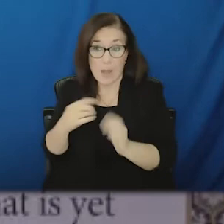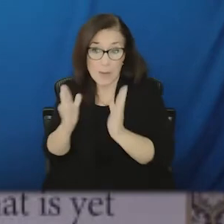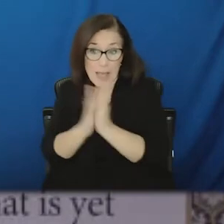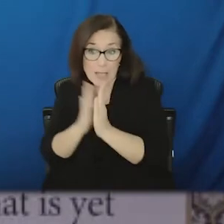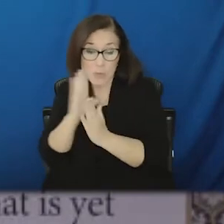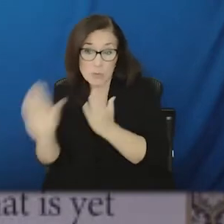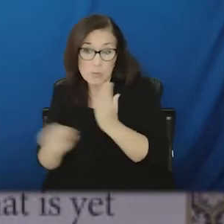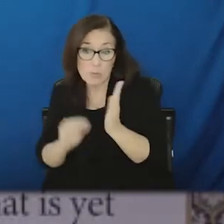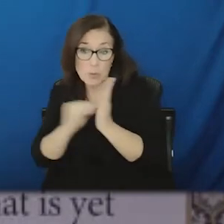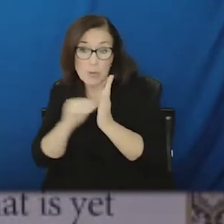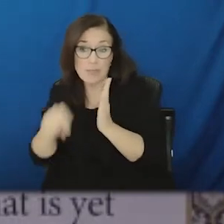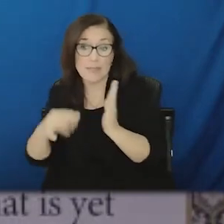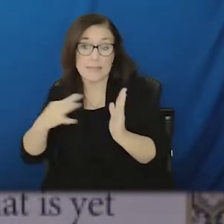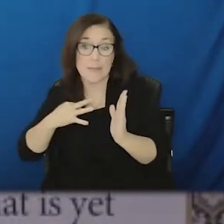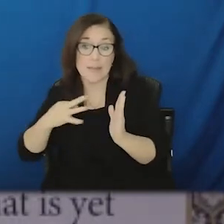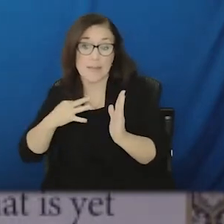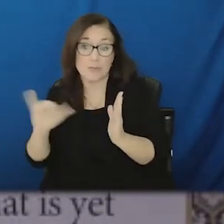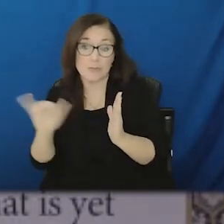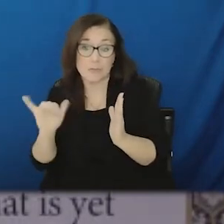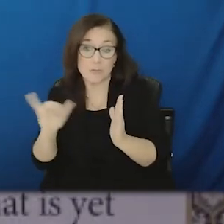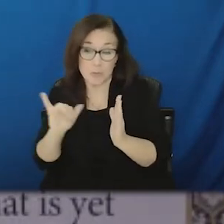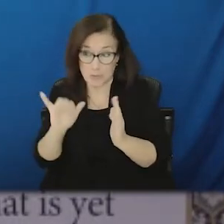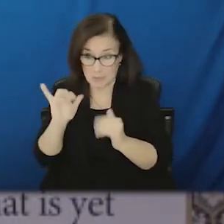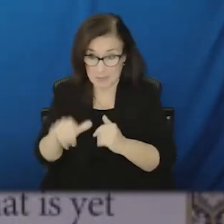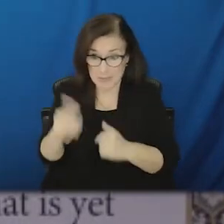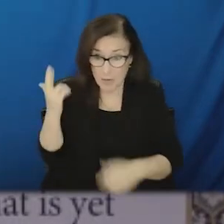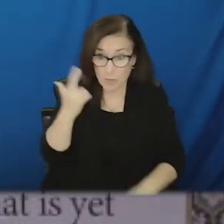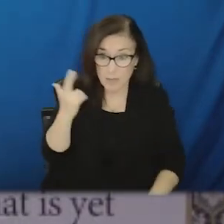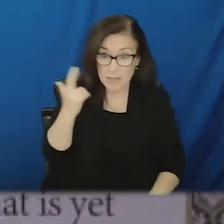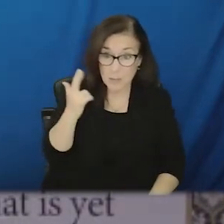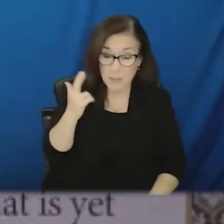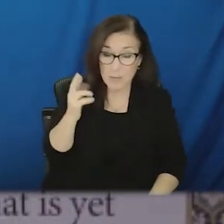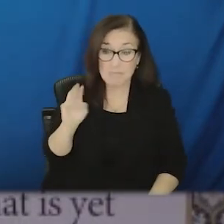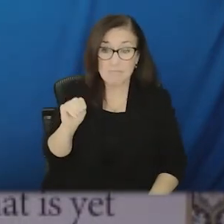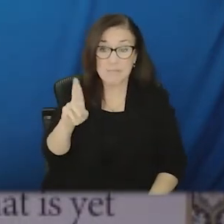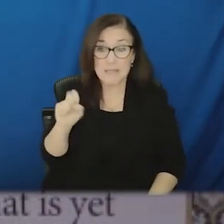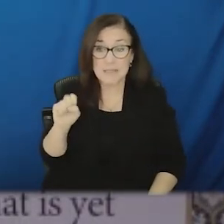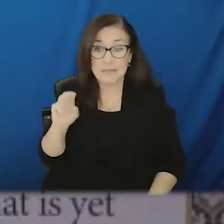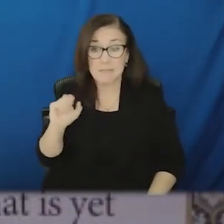also. Would that be reasonable, Ms. Maldonado?